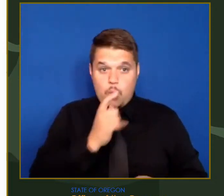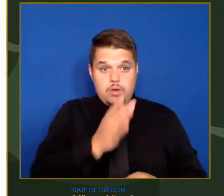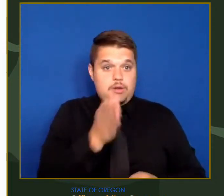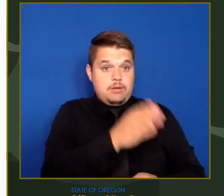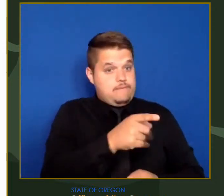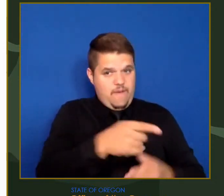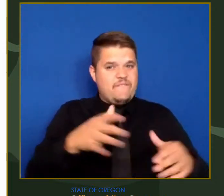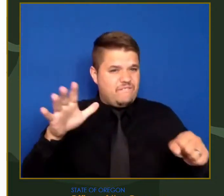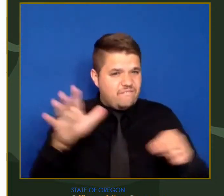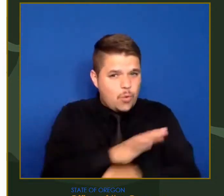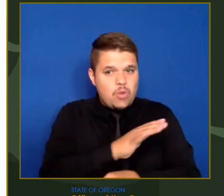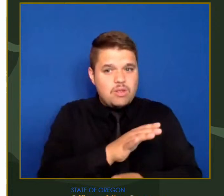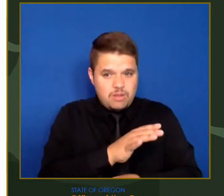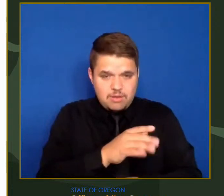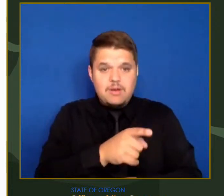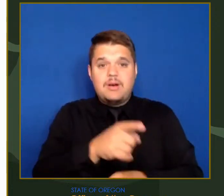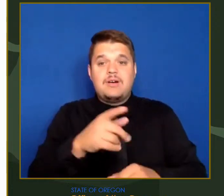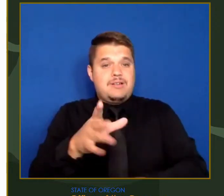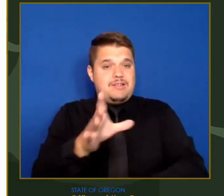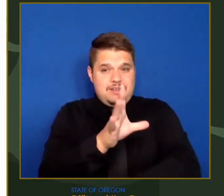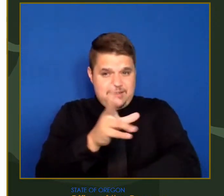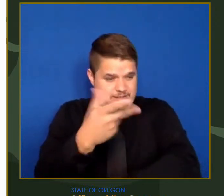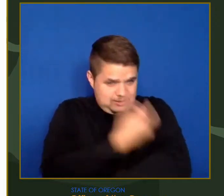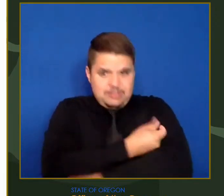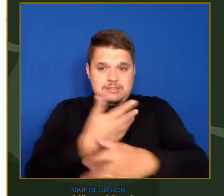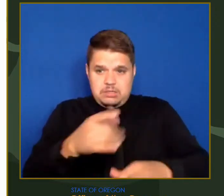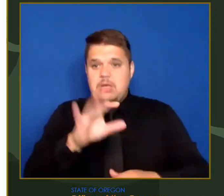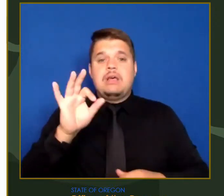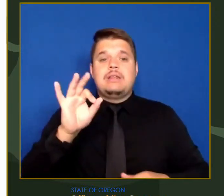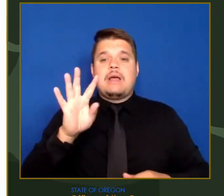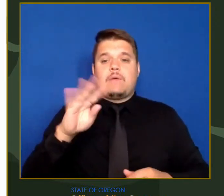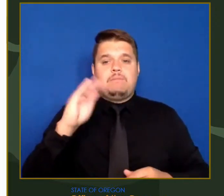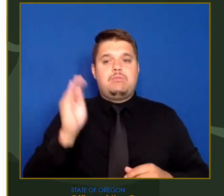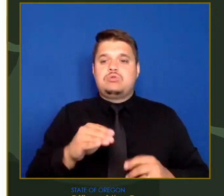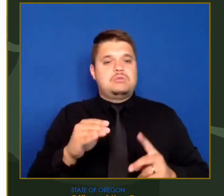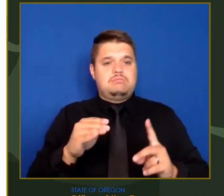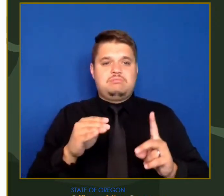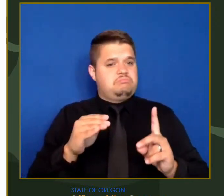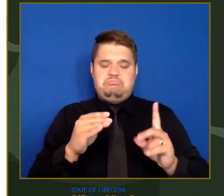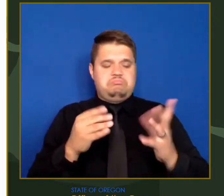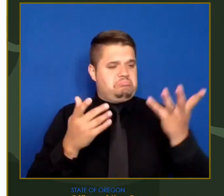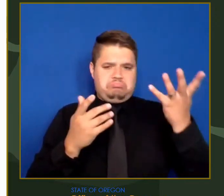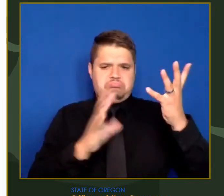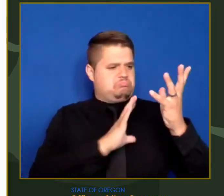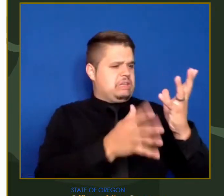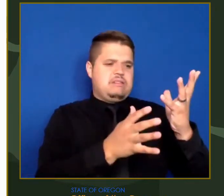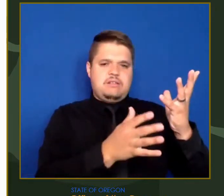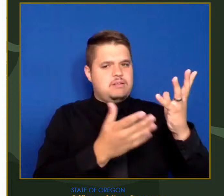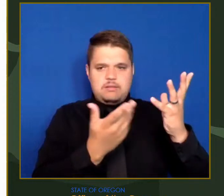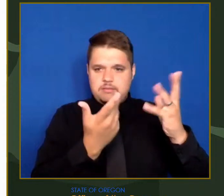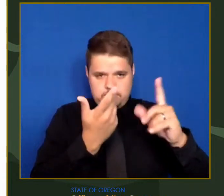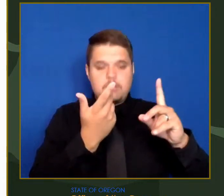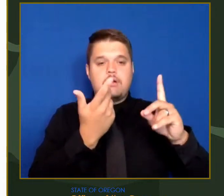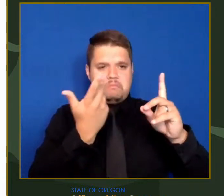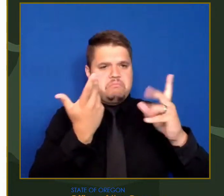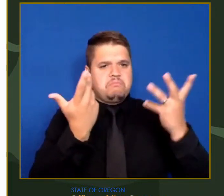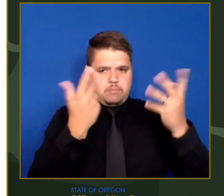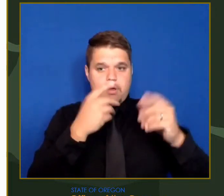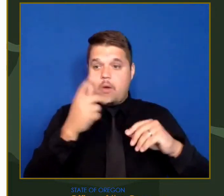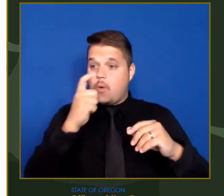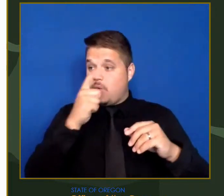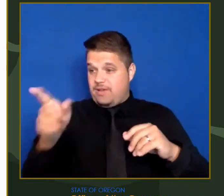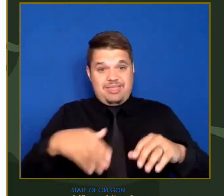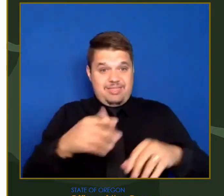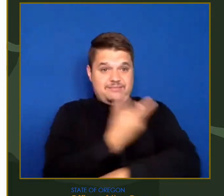of COVID-19 associated deaths were among the unvaccinated. The overwhelming number of deaths among vaccinated